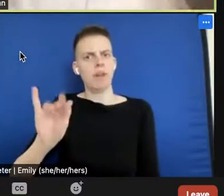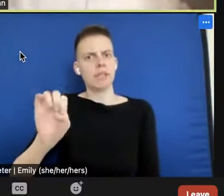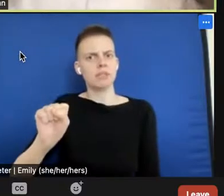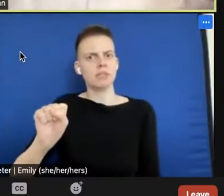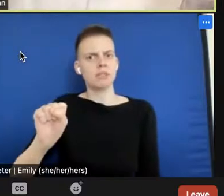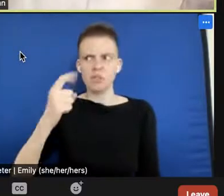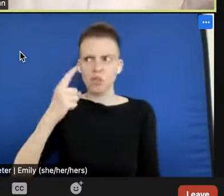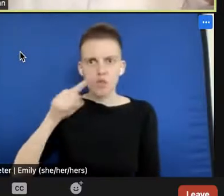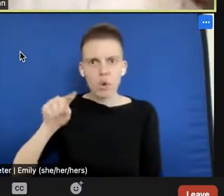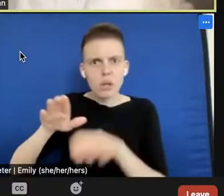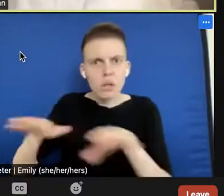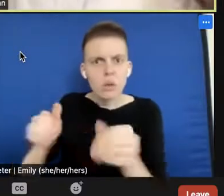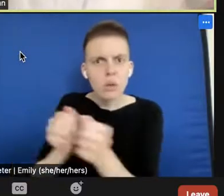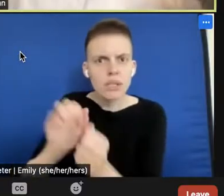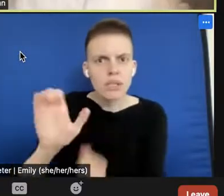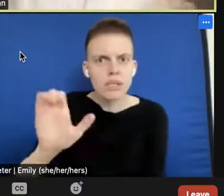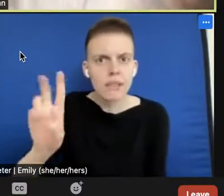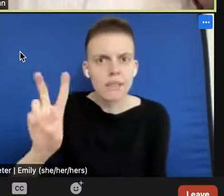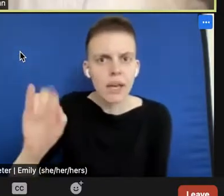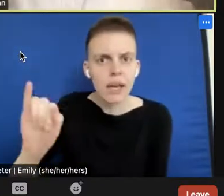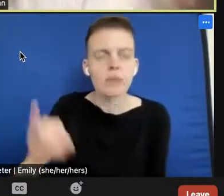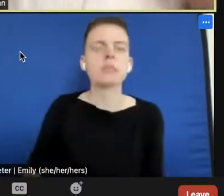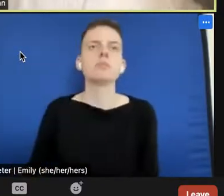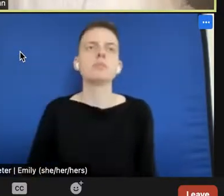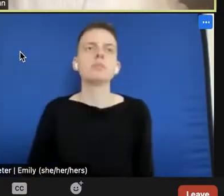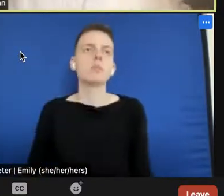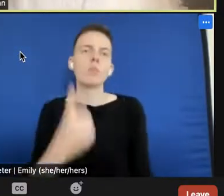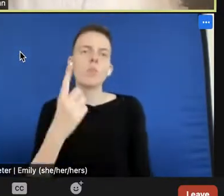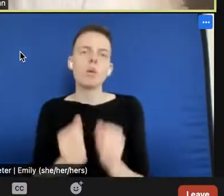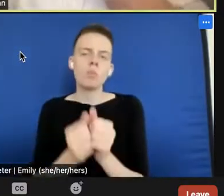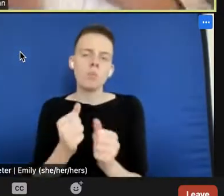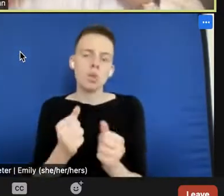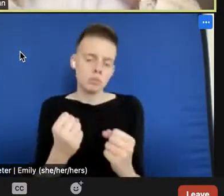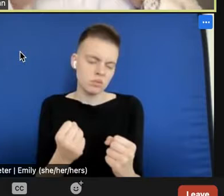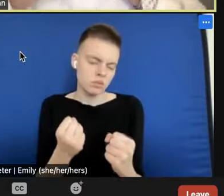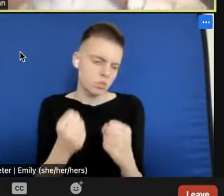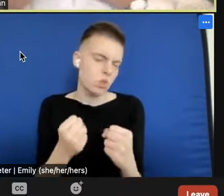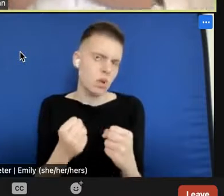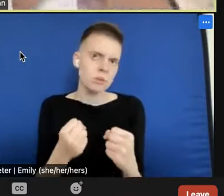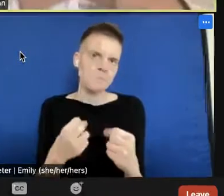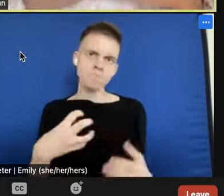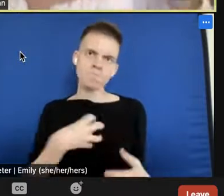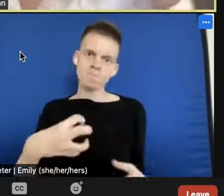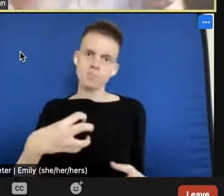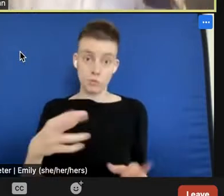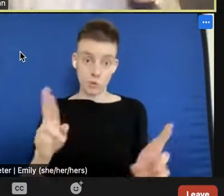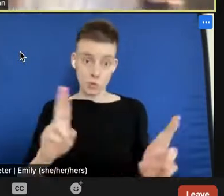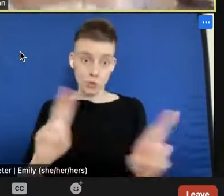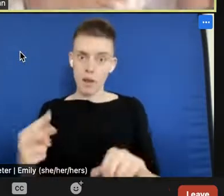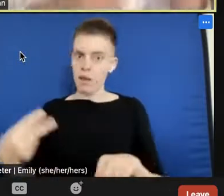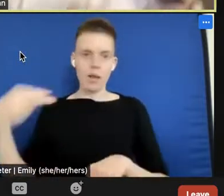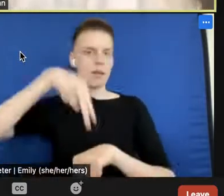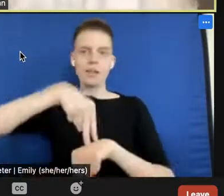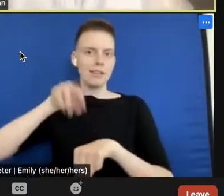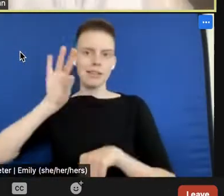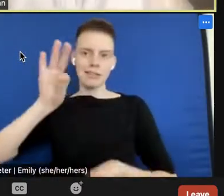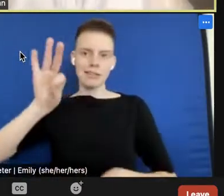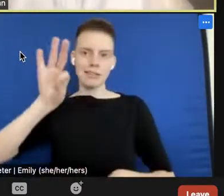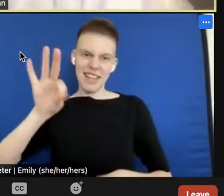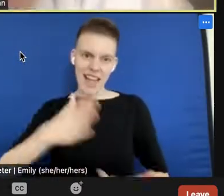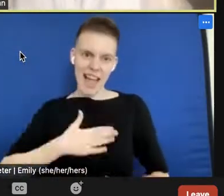you go, this is one of my biggest complaints in life. Get ready. You're probably also glad I'm in a separate room far away from